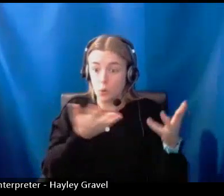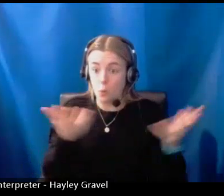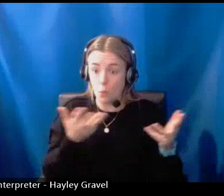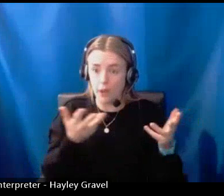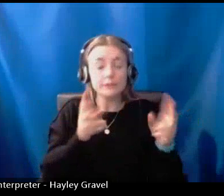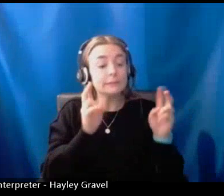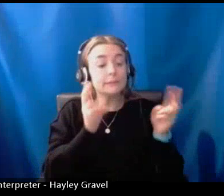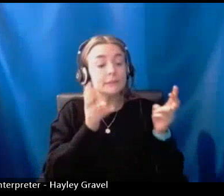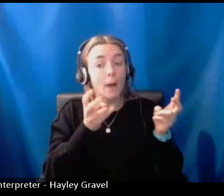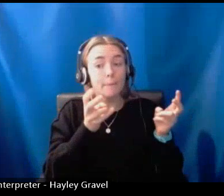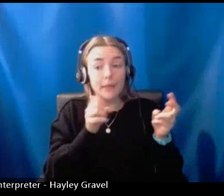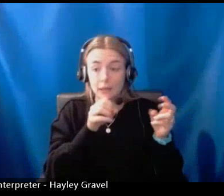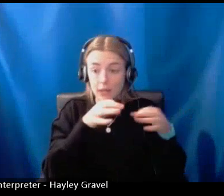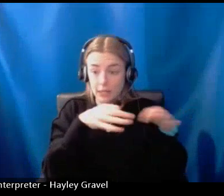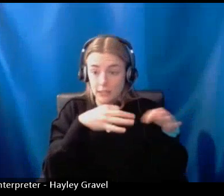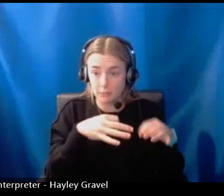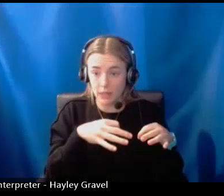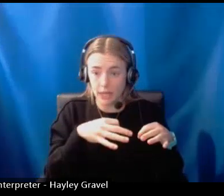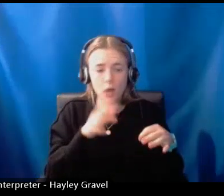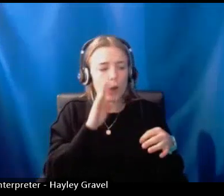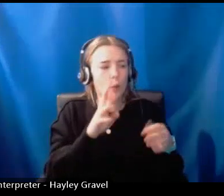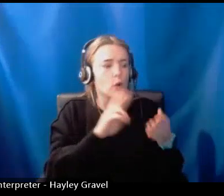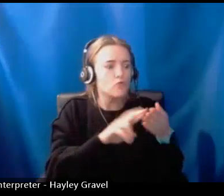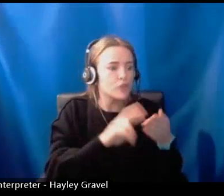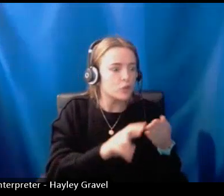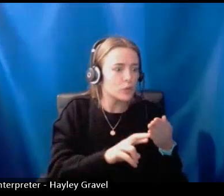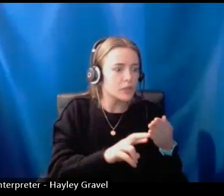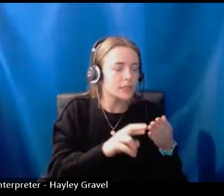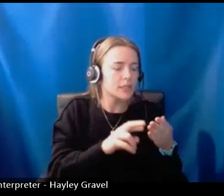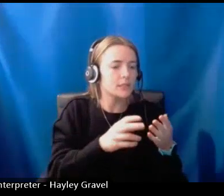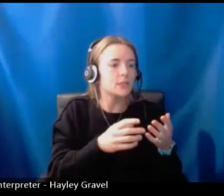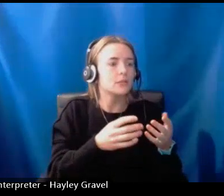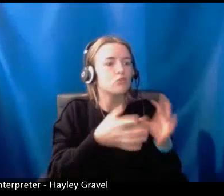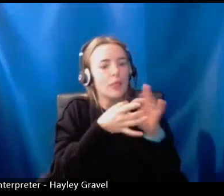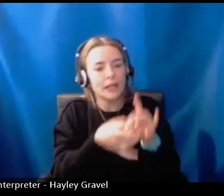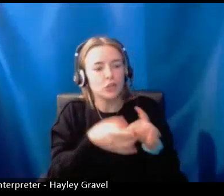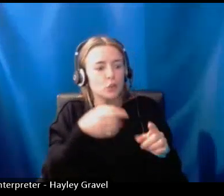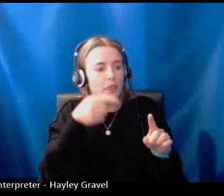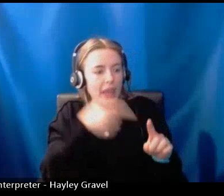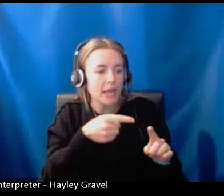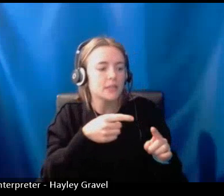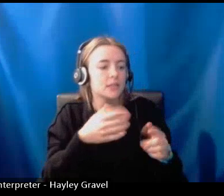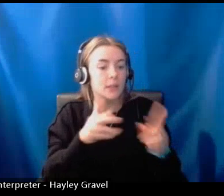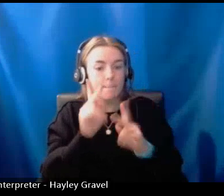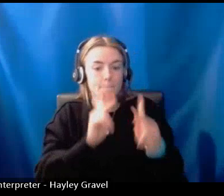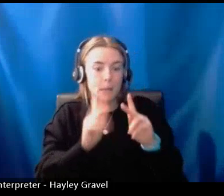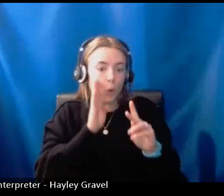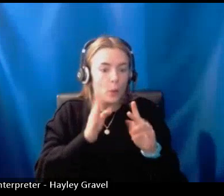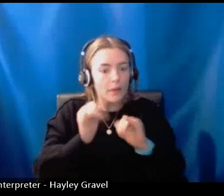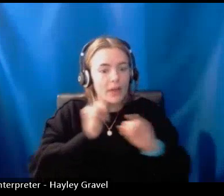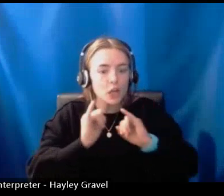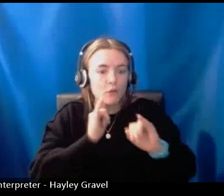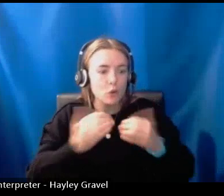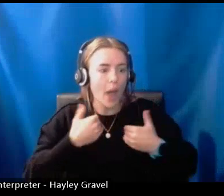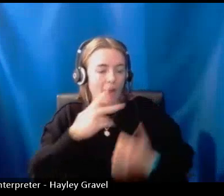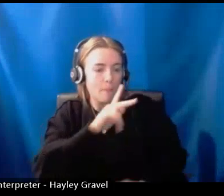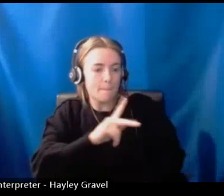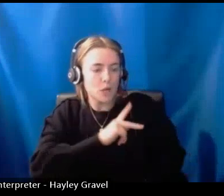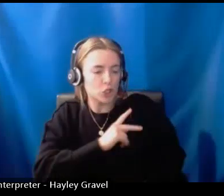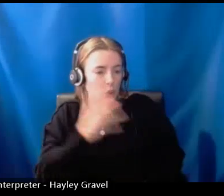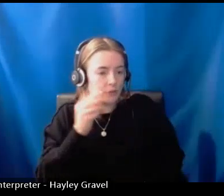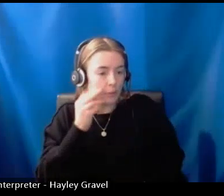find resources that deal with this. I'm going to interview people that have experiences. I'm going to lean on